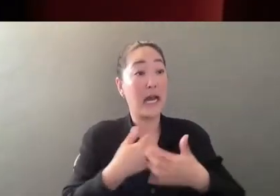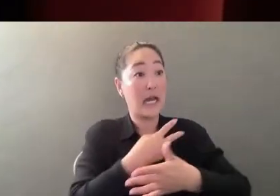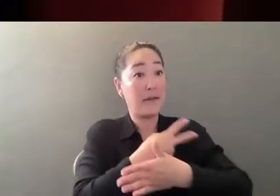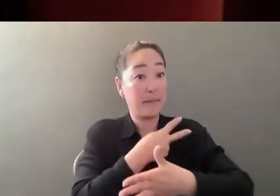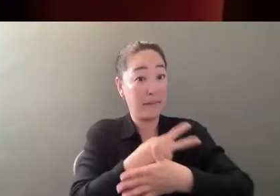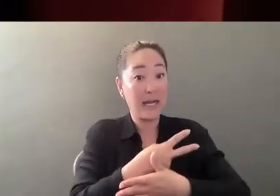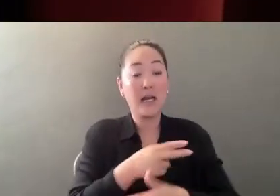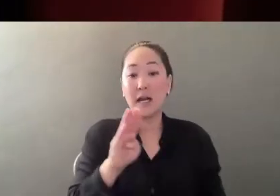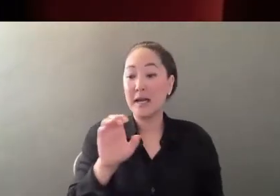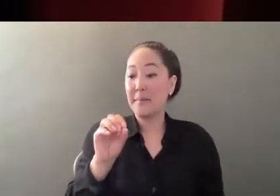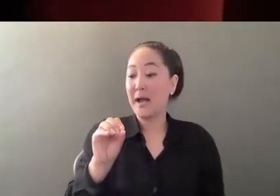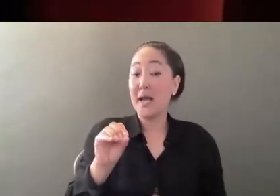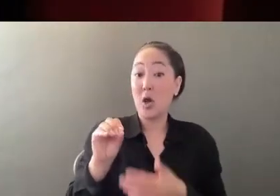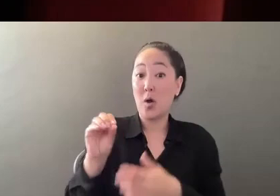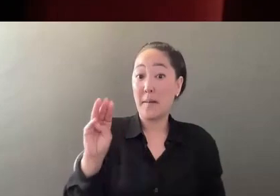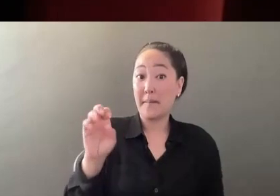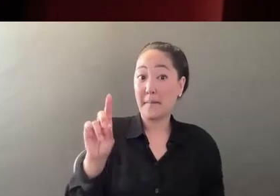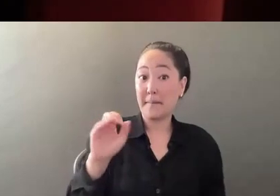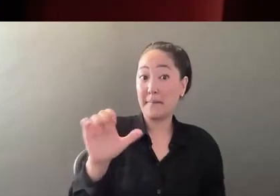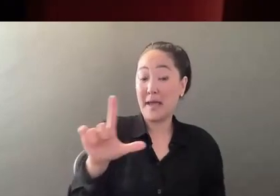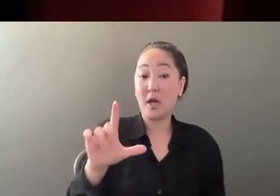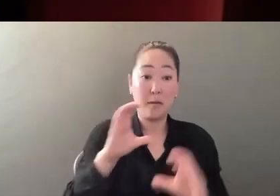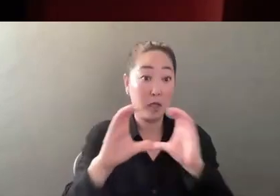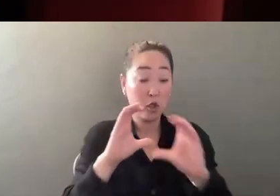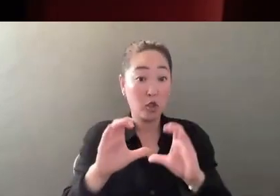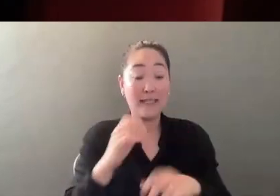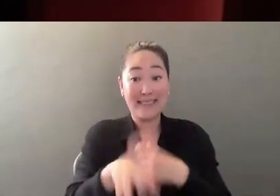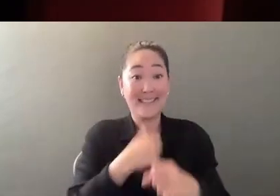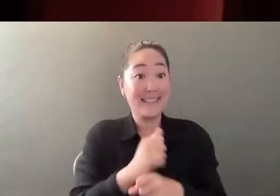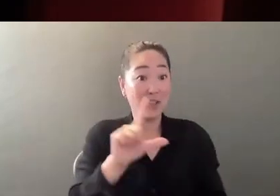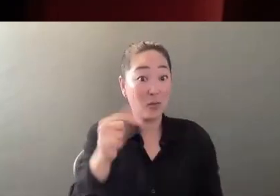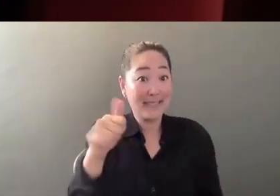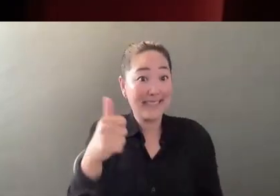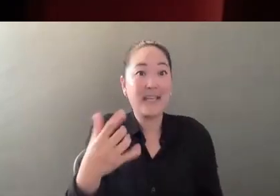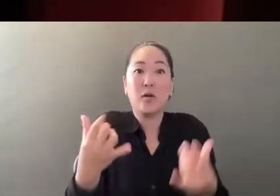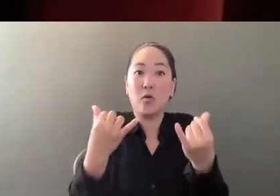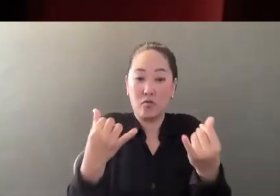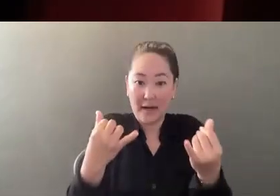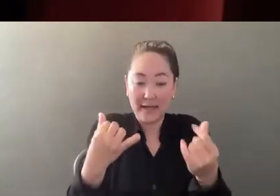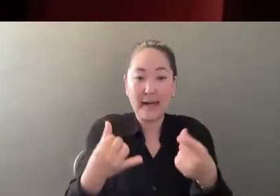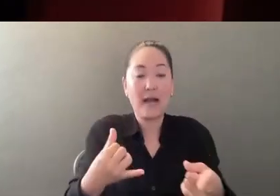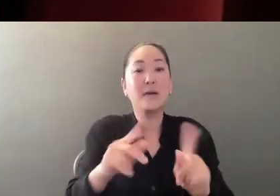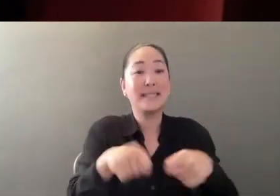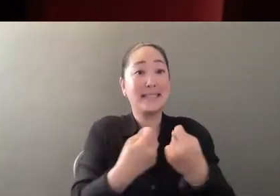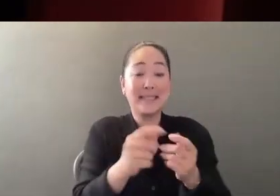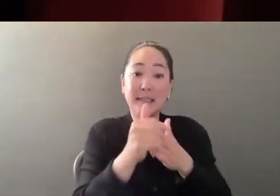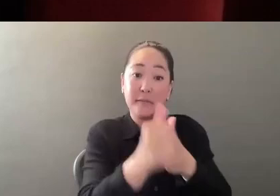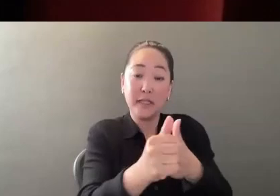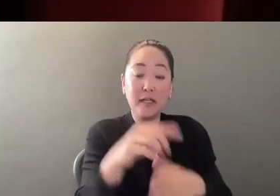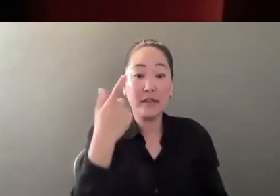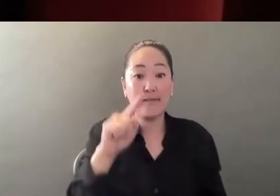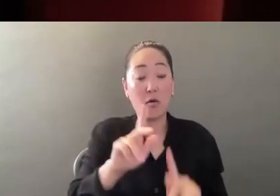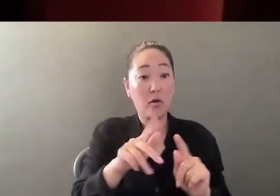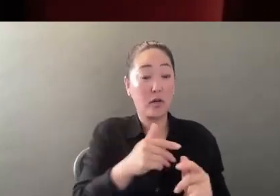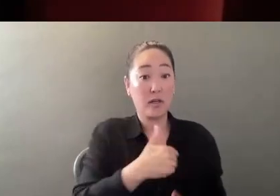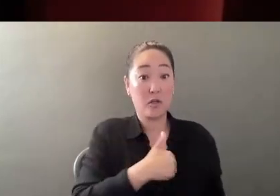master's degree in biomedical communications in 2010. He's currently serving as team lead of the Toronto